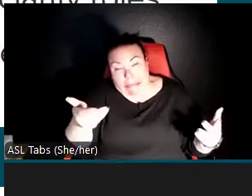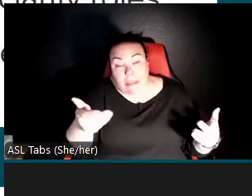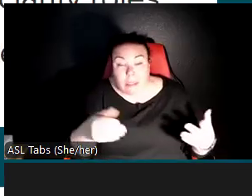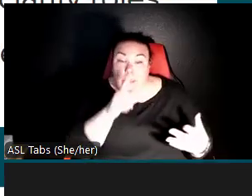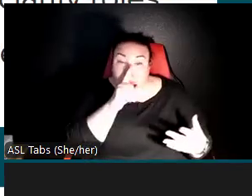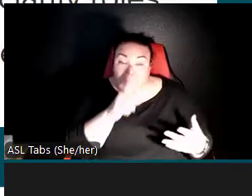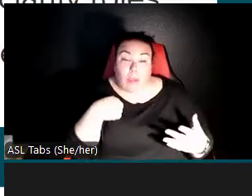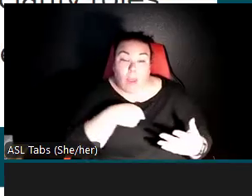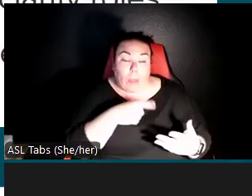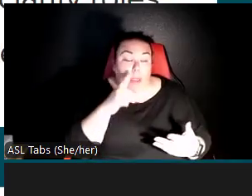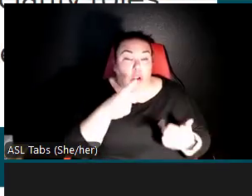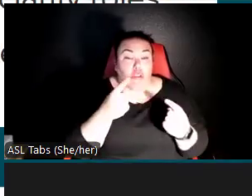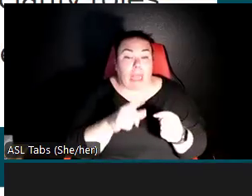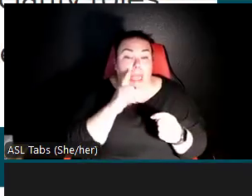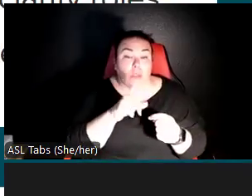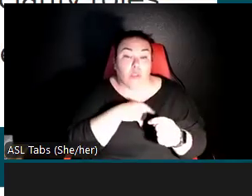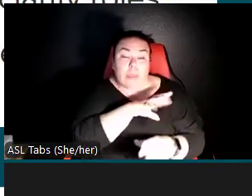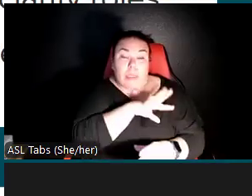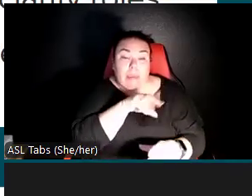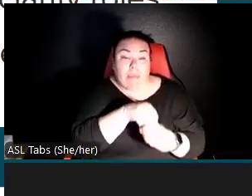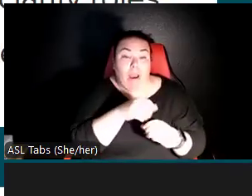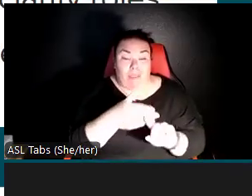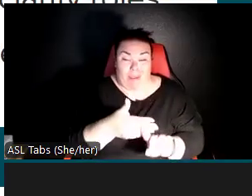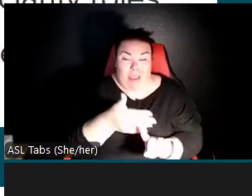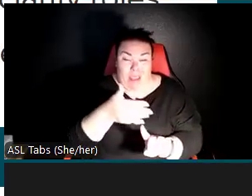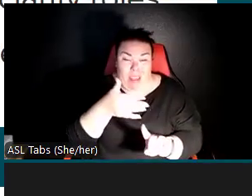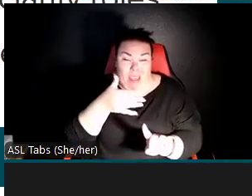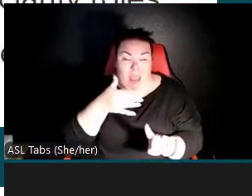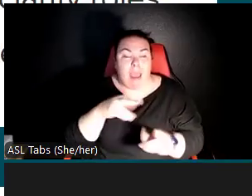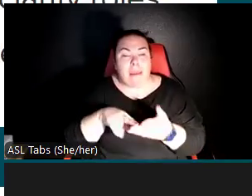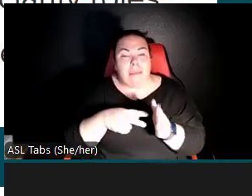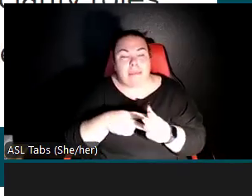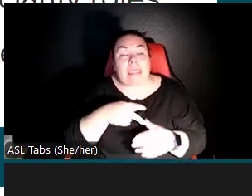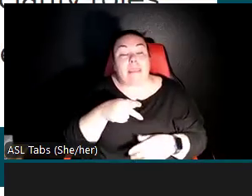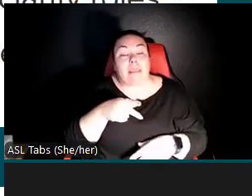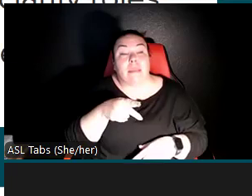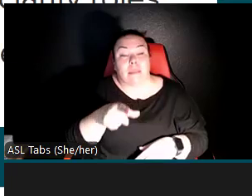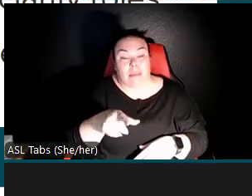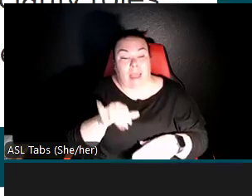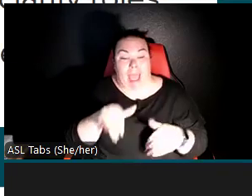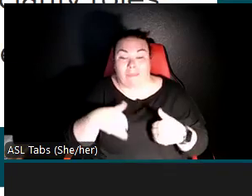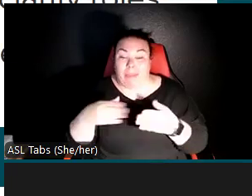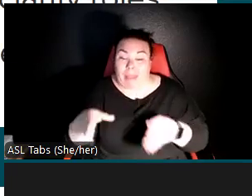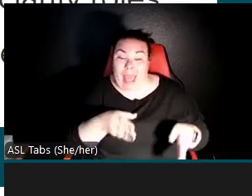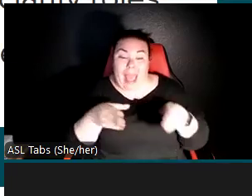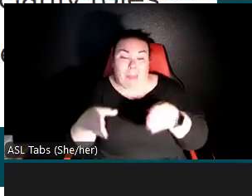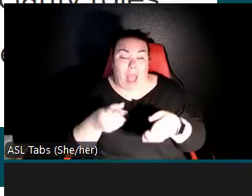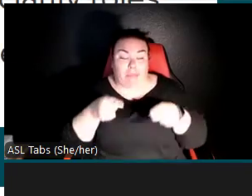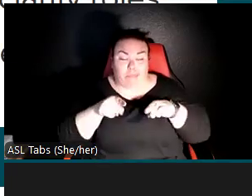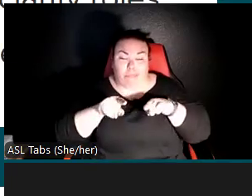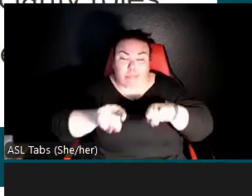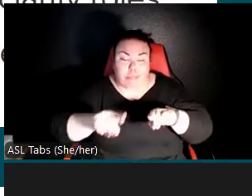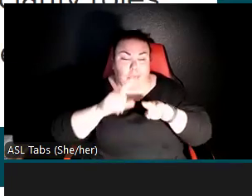emergency management understands this is an issue they have to be planning for, to align expectations, ensure